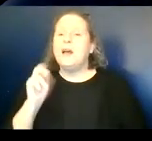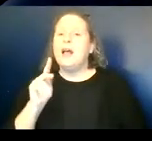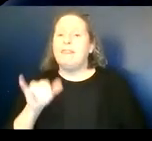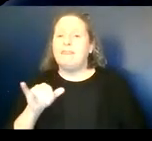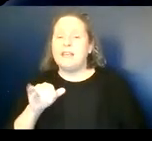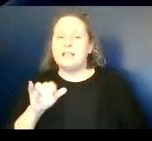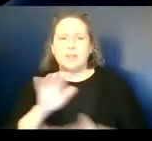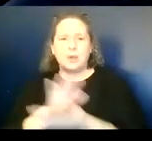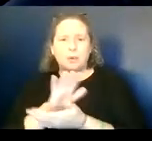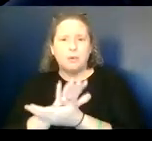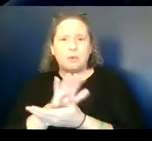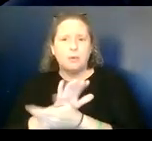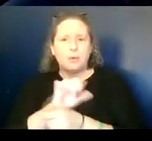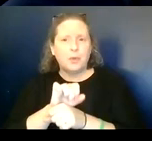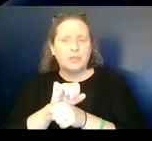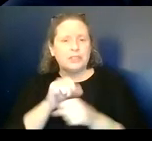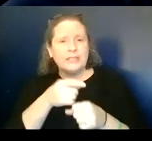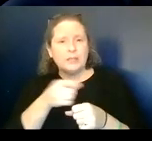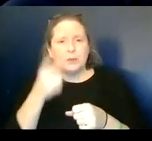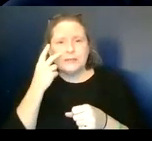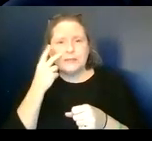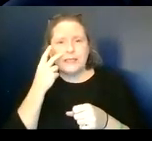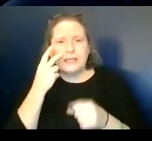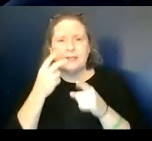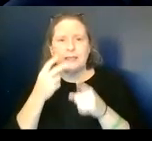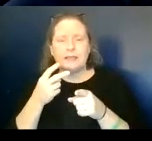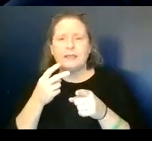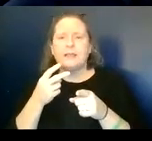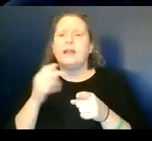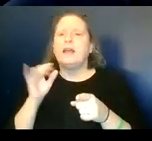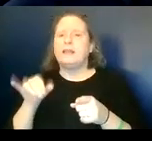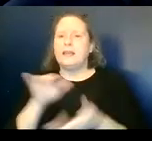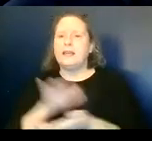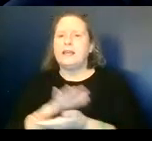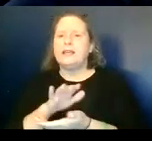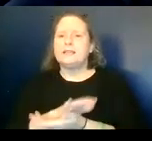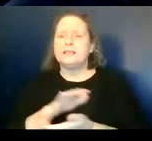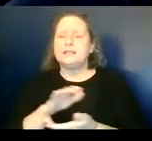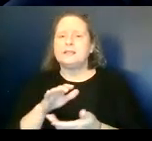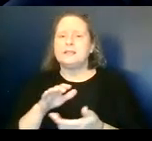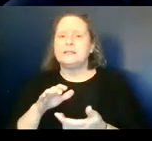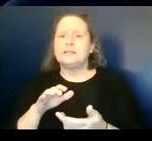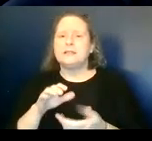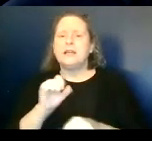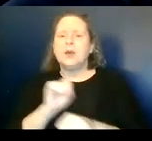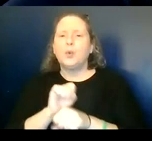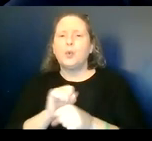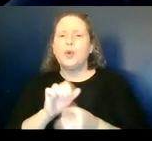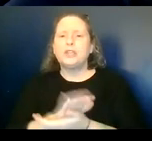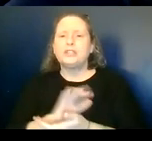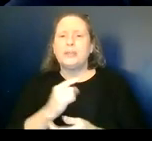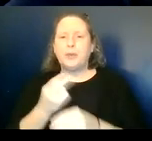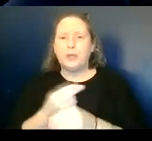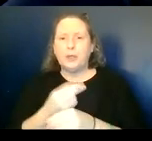you see on the right hand of your screen. It is a really it's a worksheet that we use at